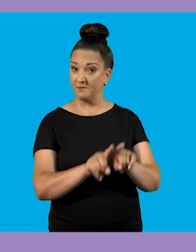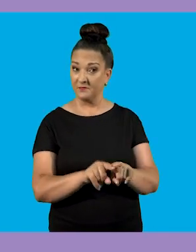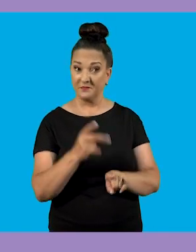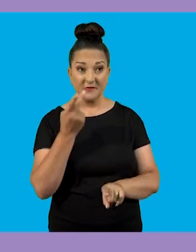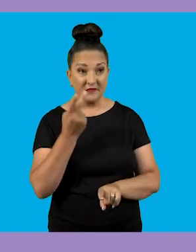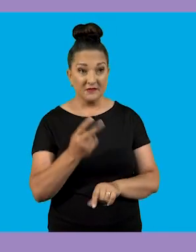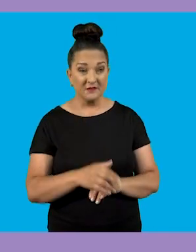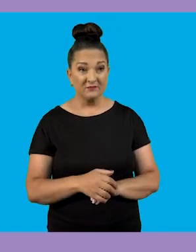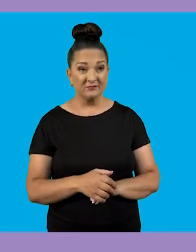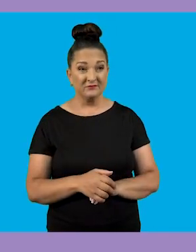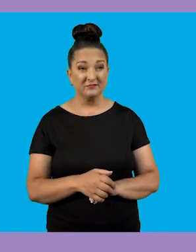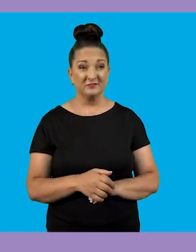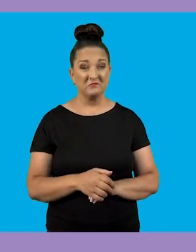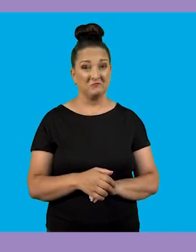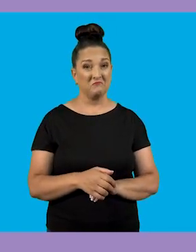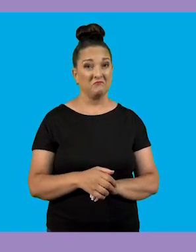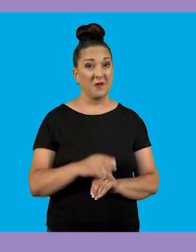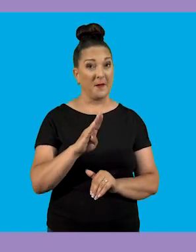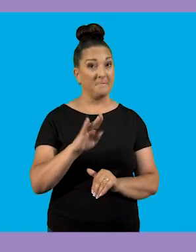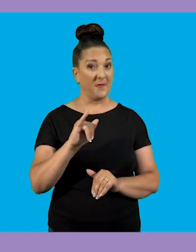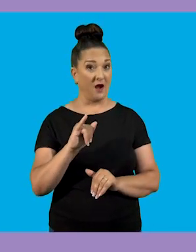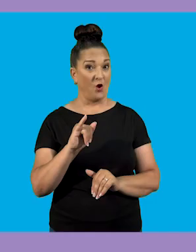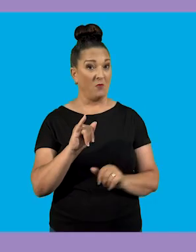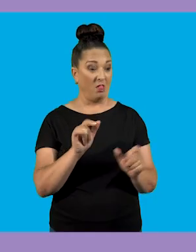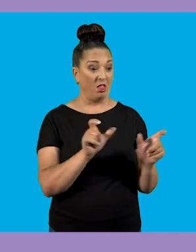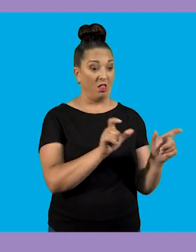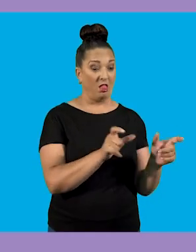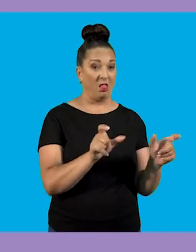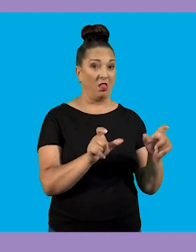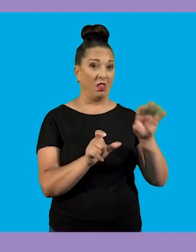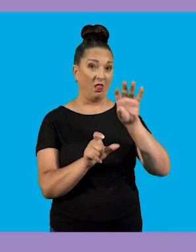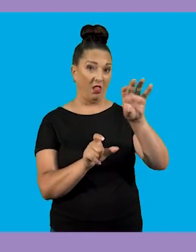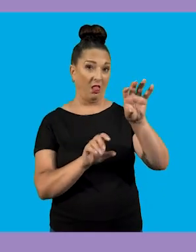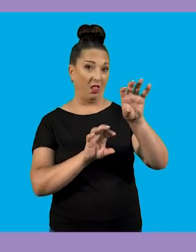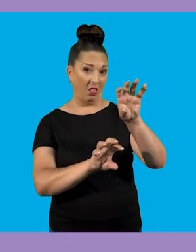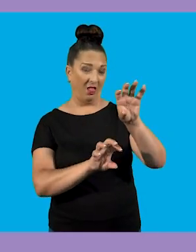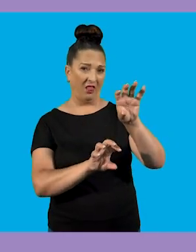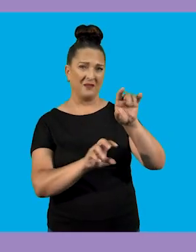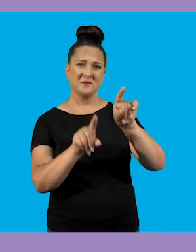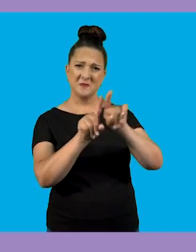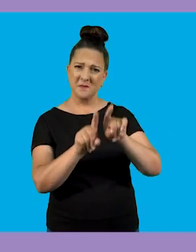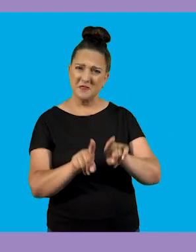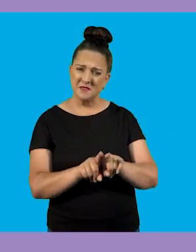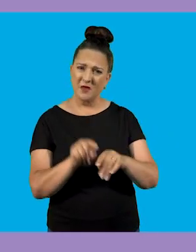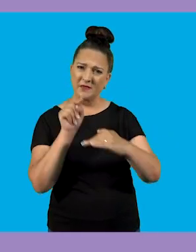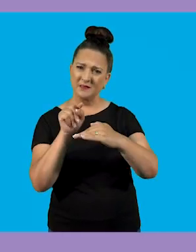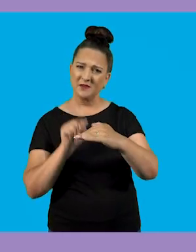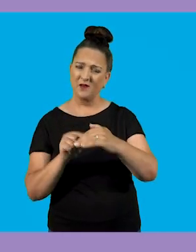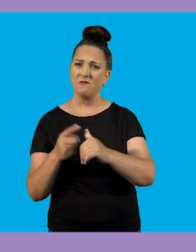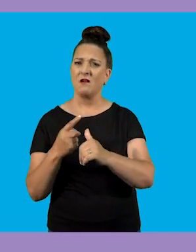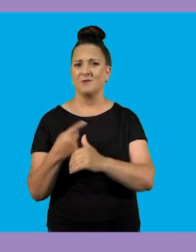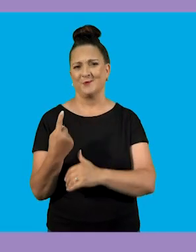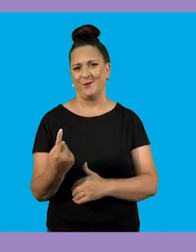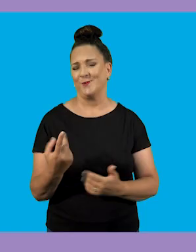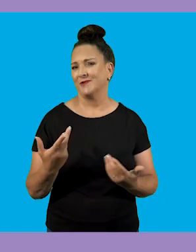There is a binomial and a binomial that is the same. Remember, the same thing divided by the same thing will give us 1.